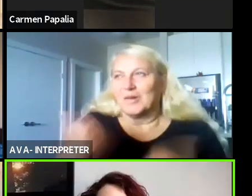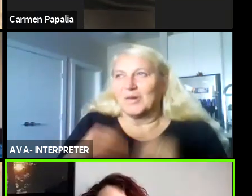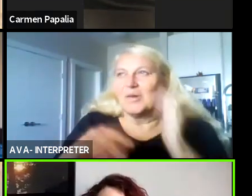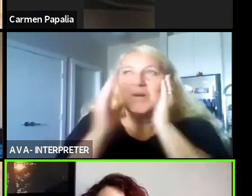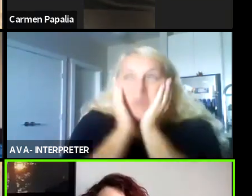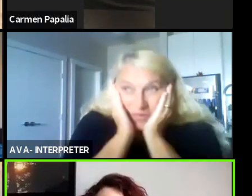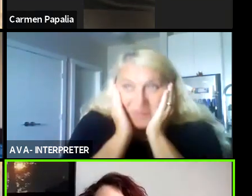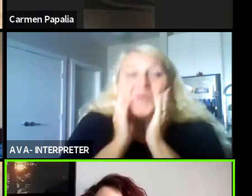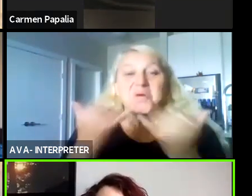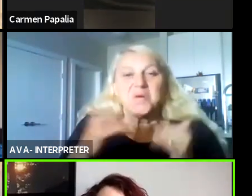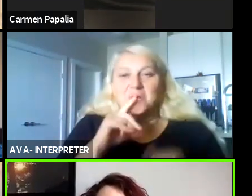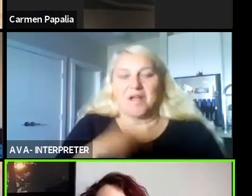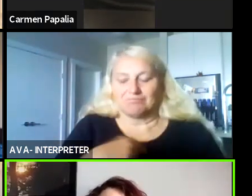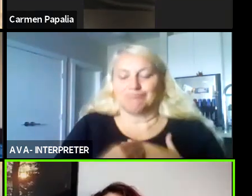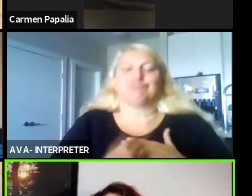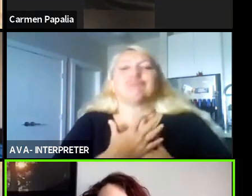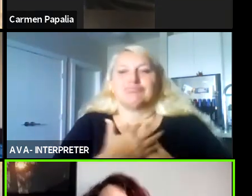really resonates for me too.